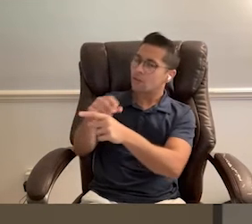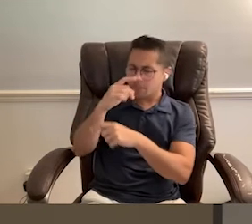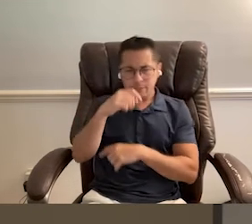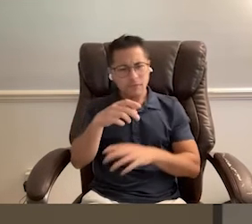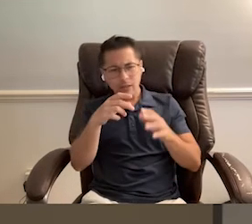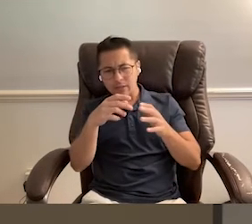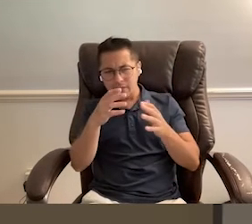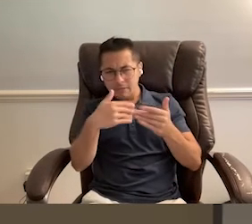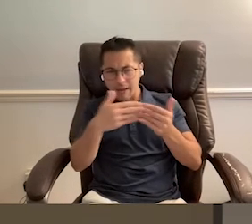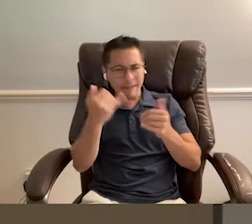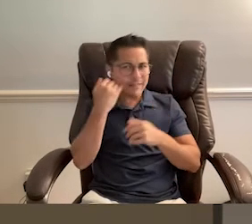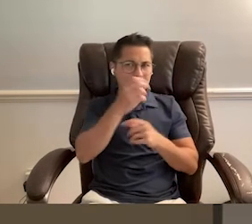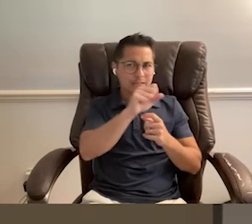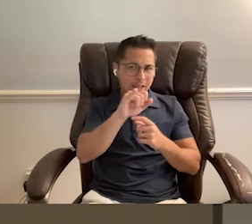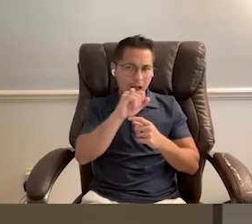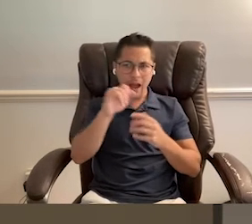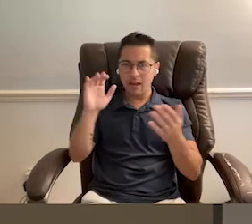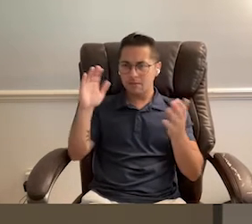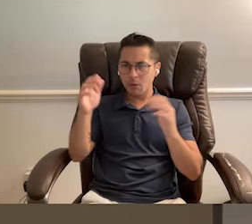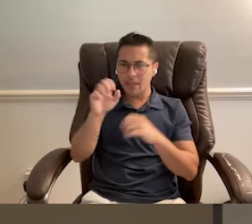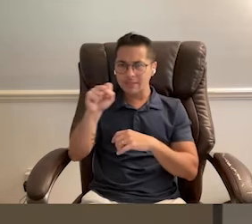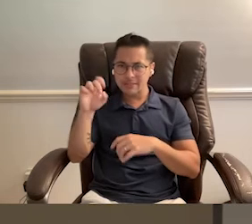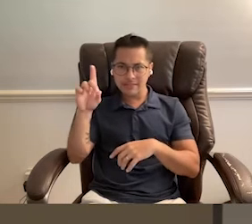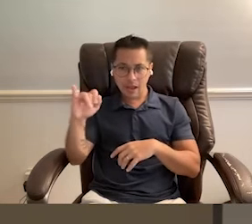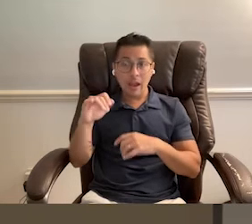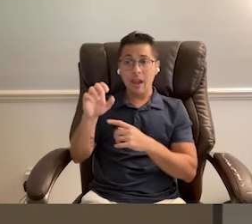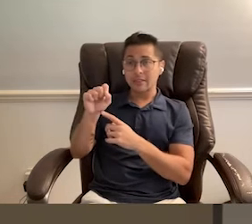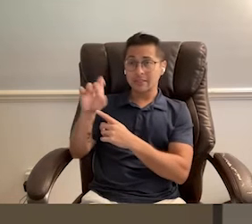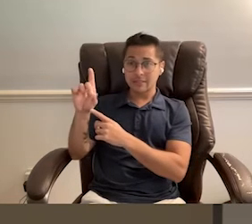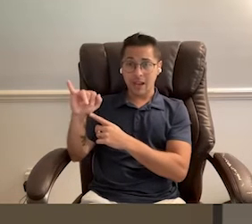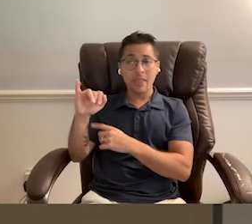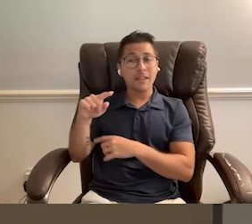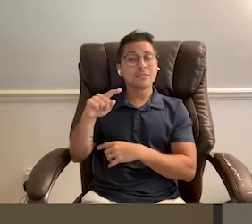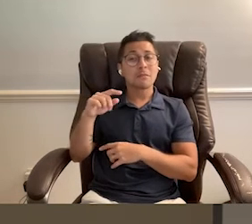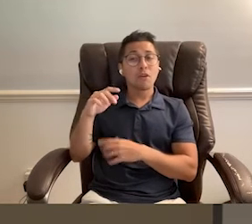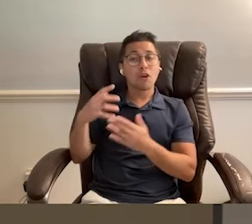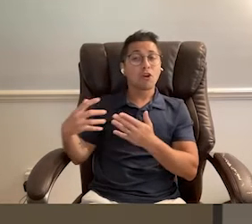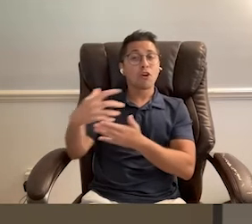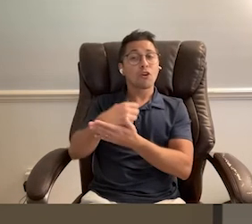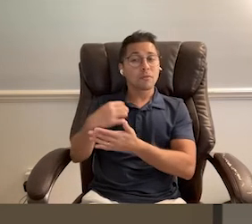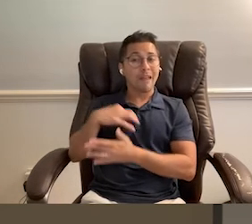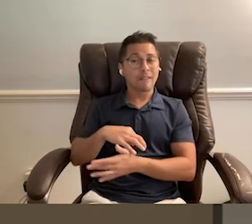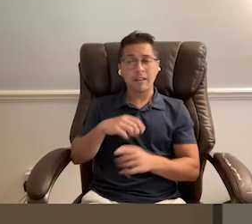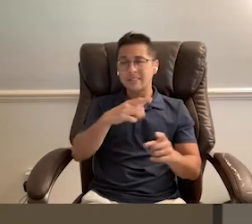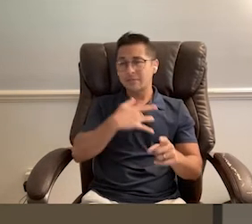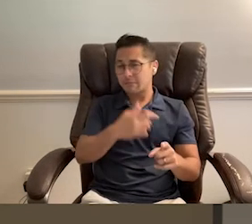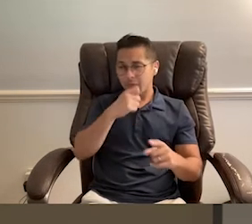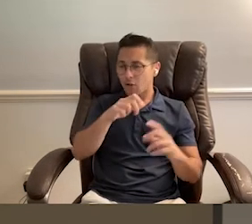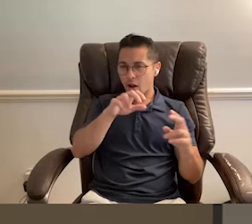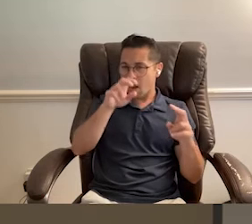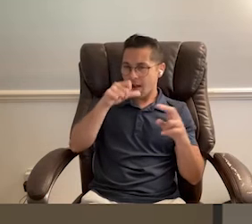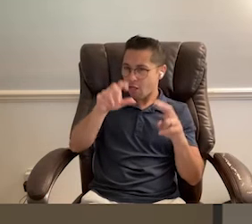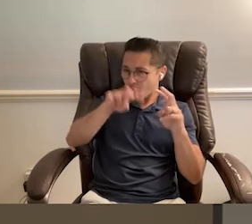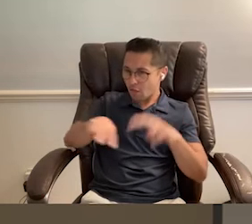versus SSDI? So SSDI is an earned benefit, and usually they're not looking at how much resources you